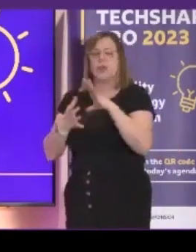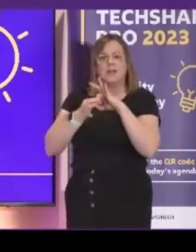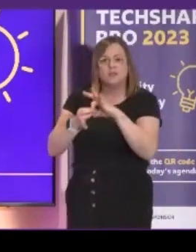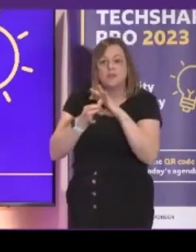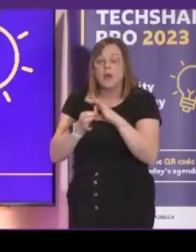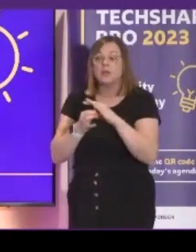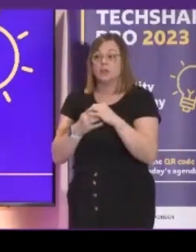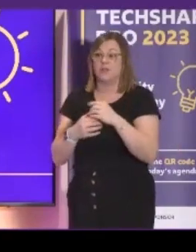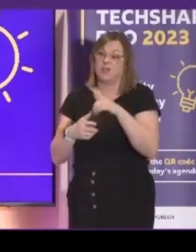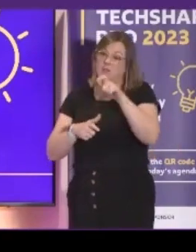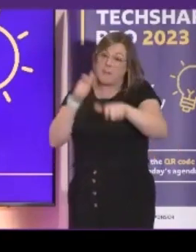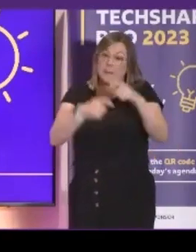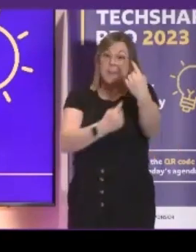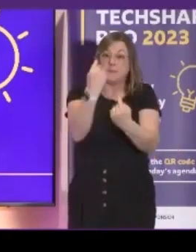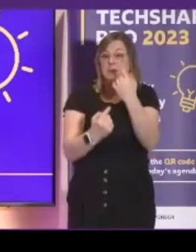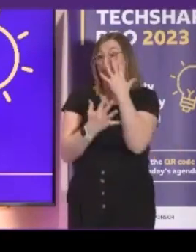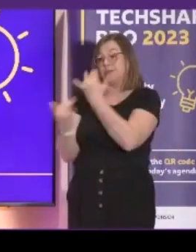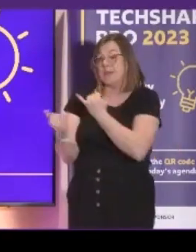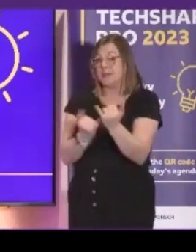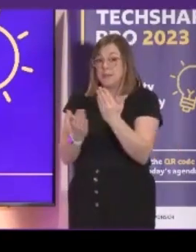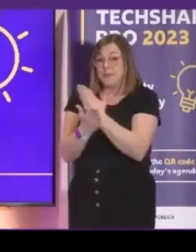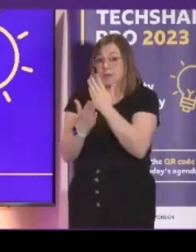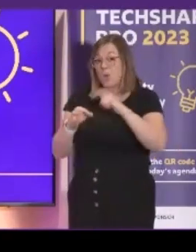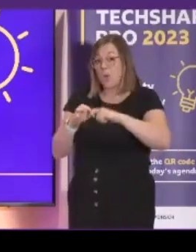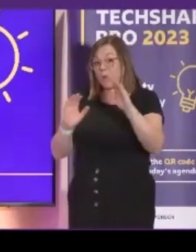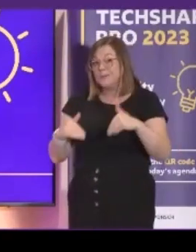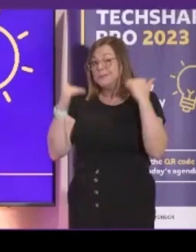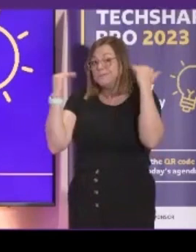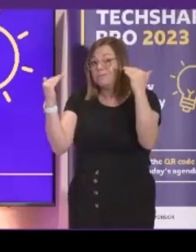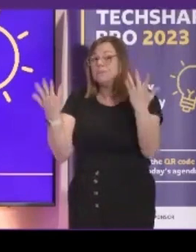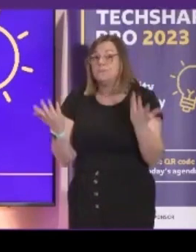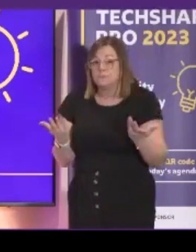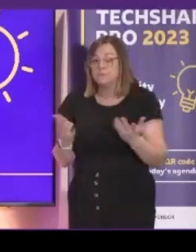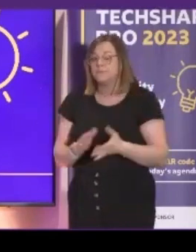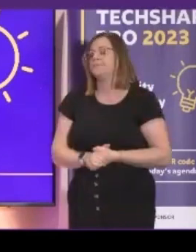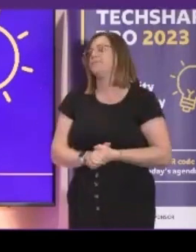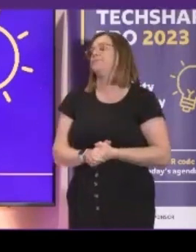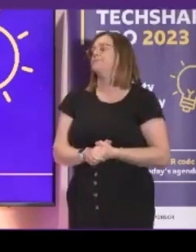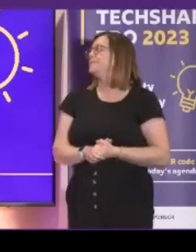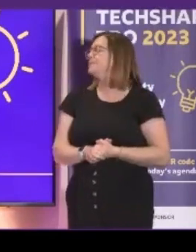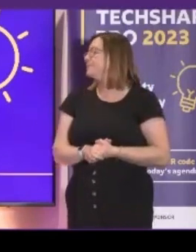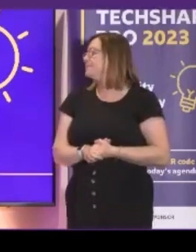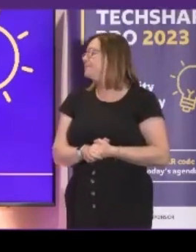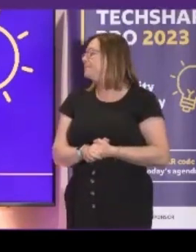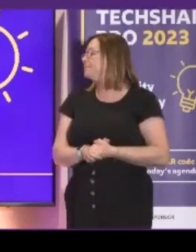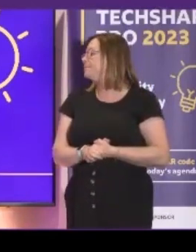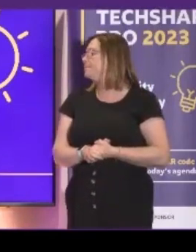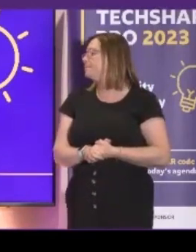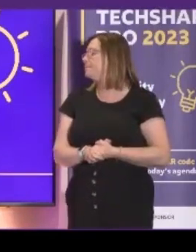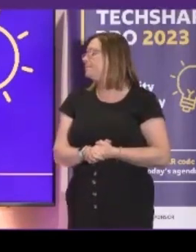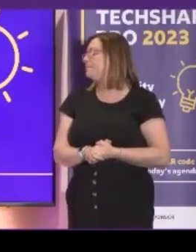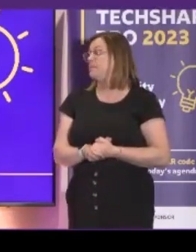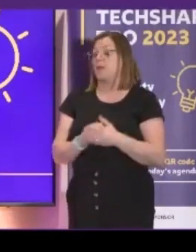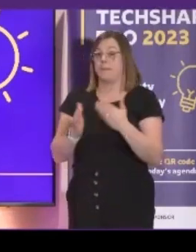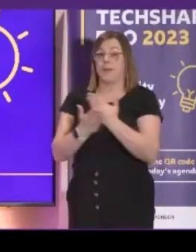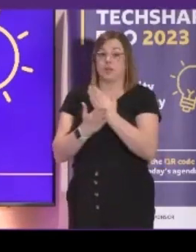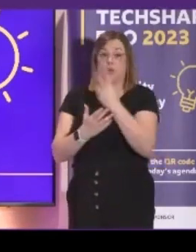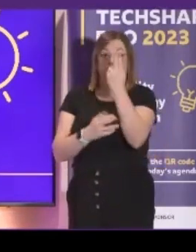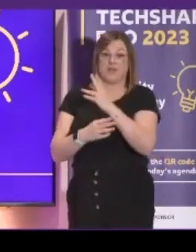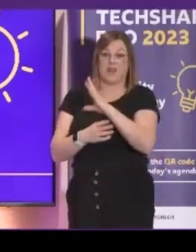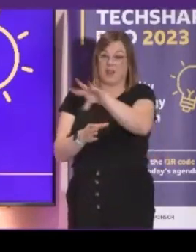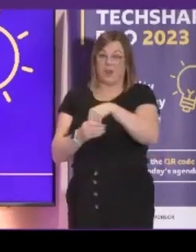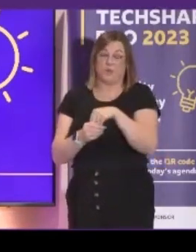course your testers who are ensuring the quality of the learning you produce. And inclusive